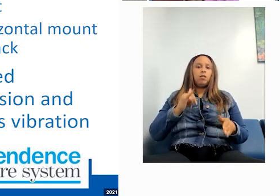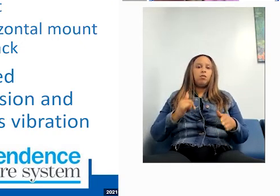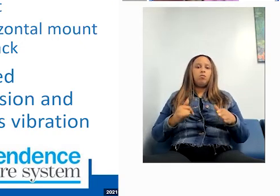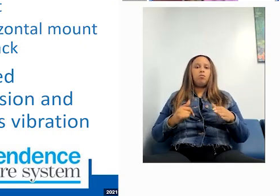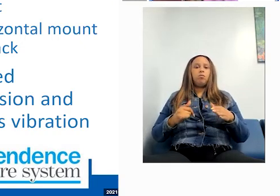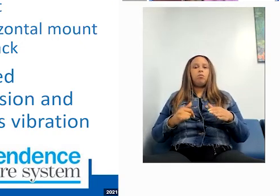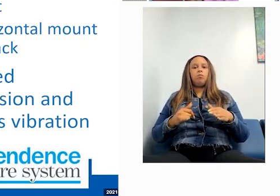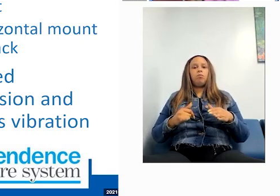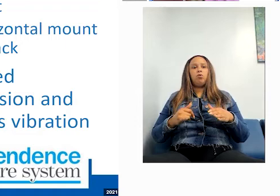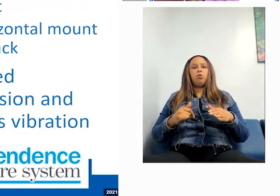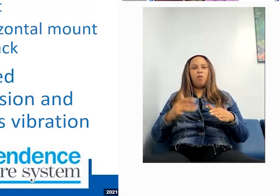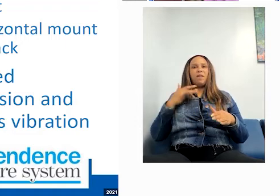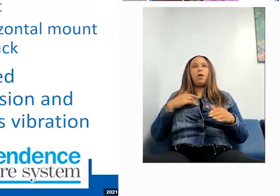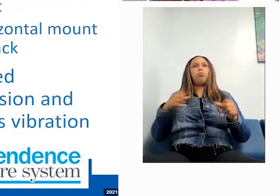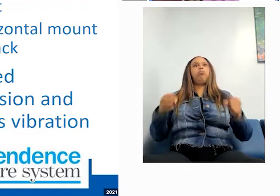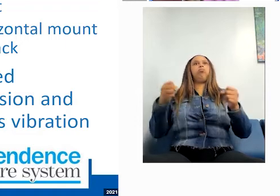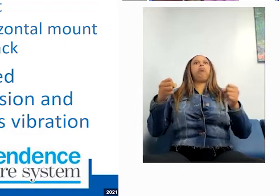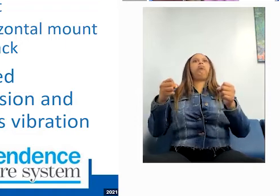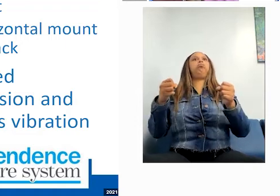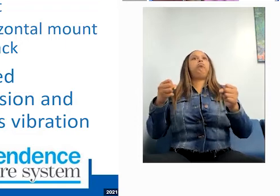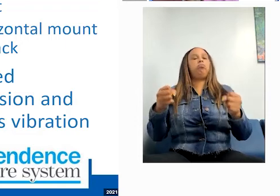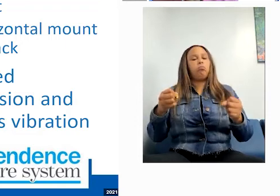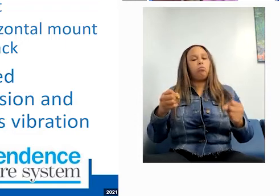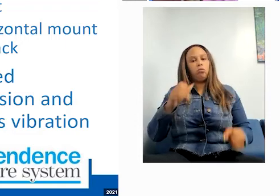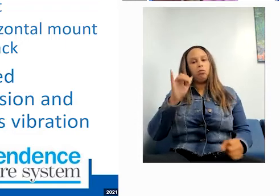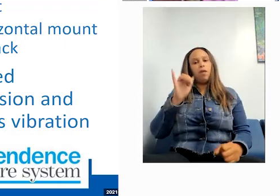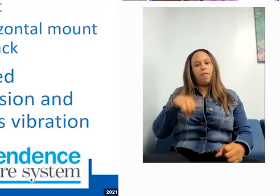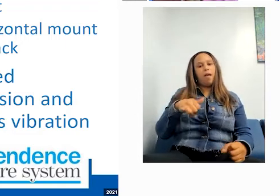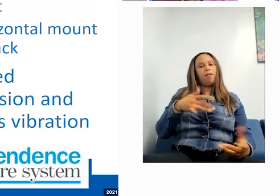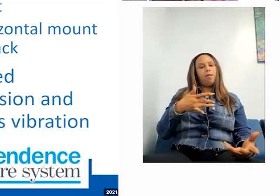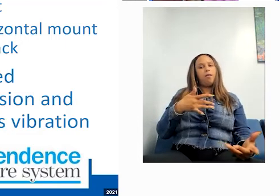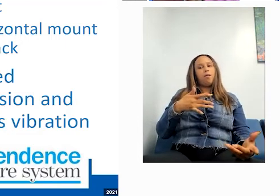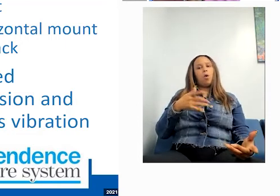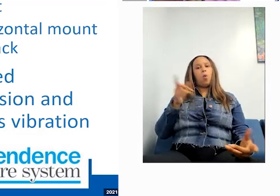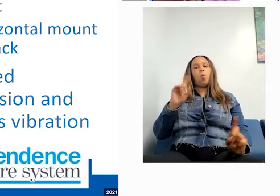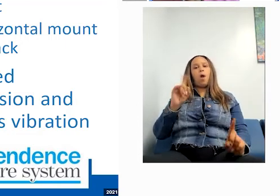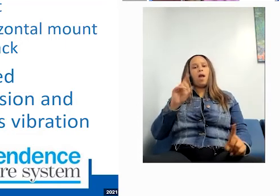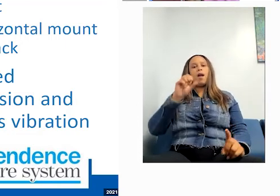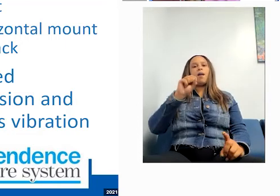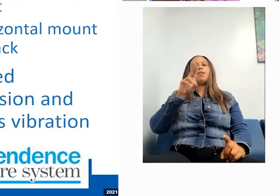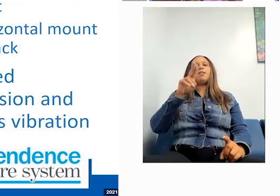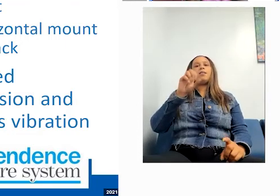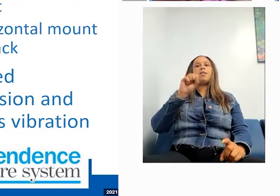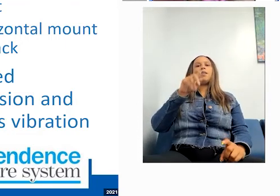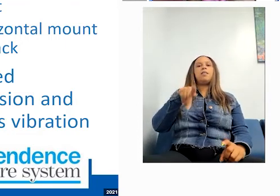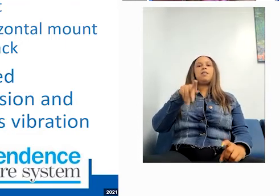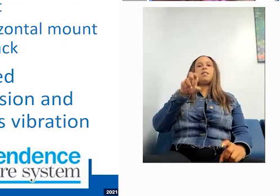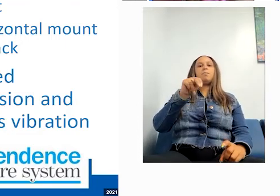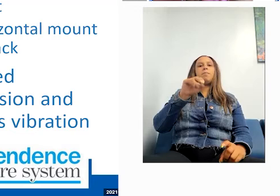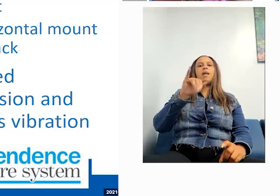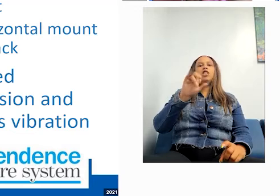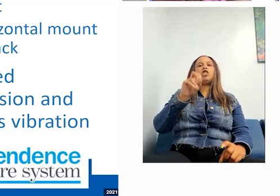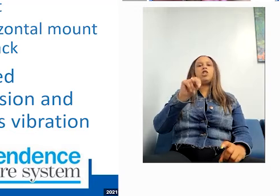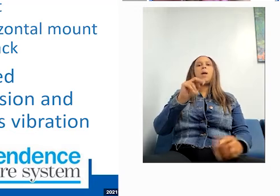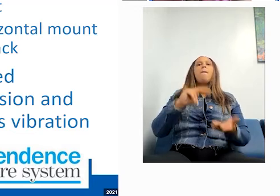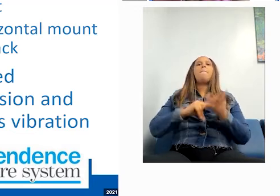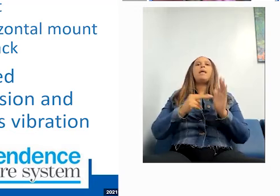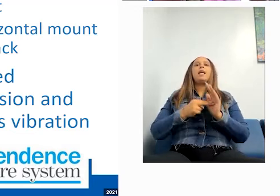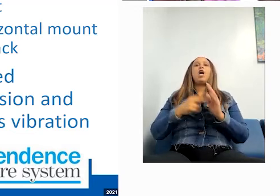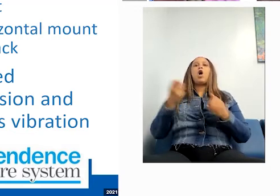and add to your discomfort. So that's where suspension really comes in. And different manufacturers are